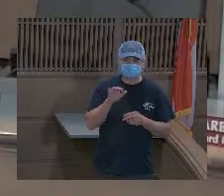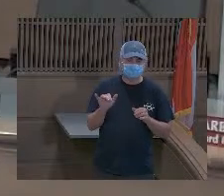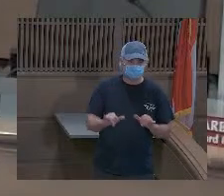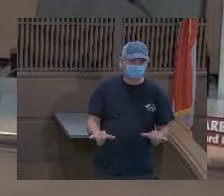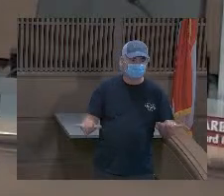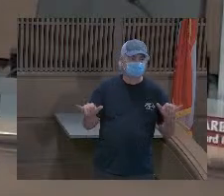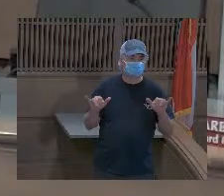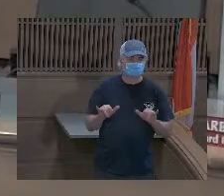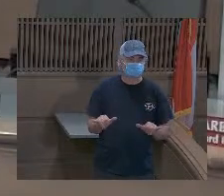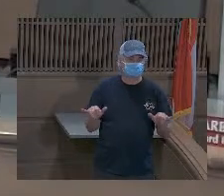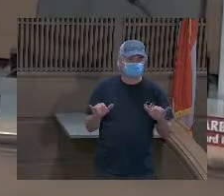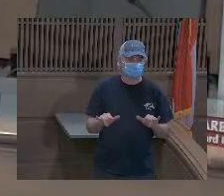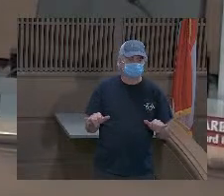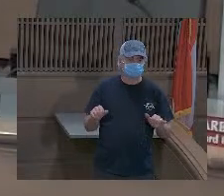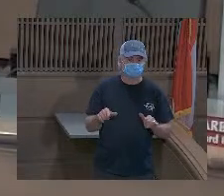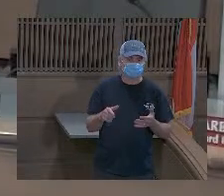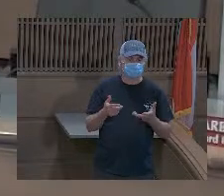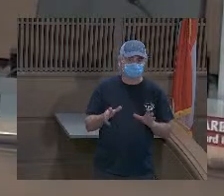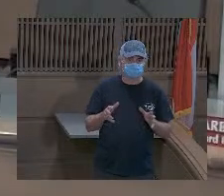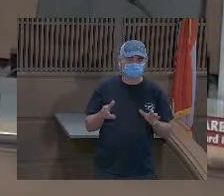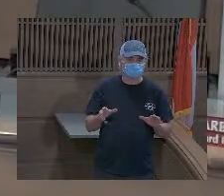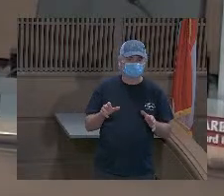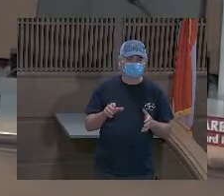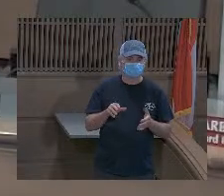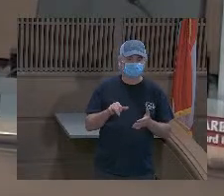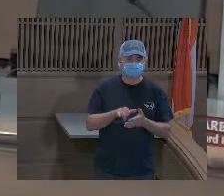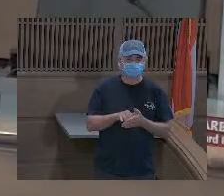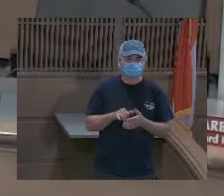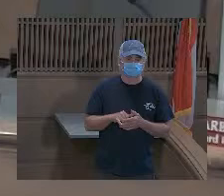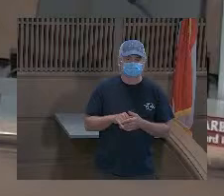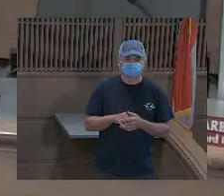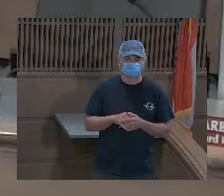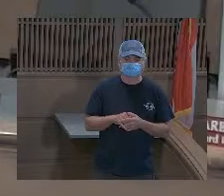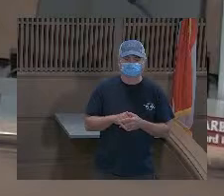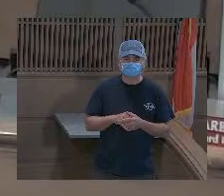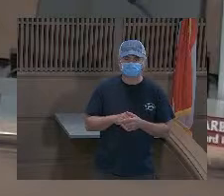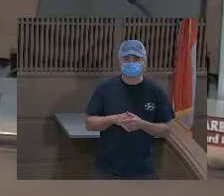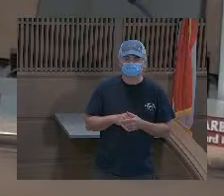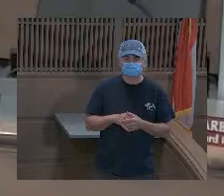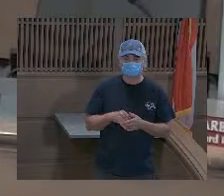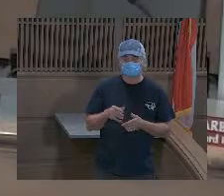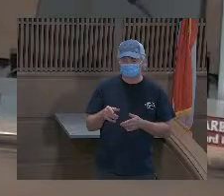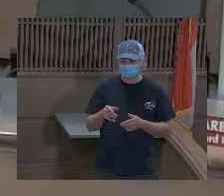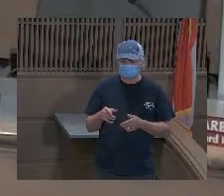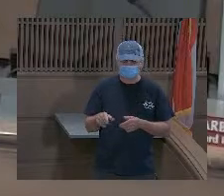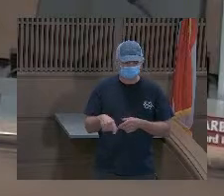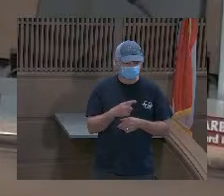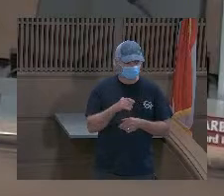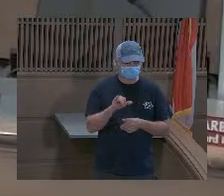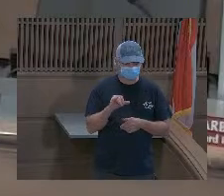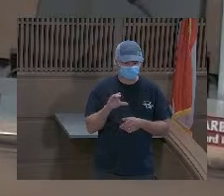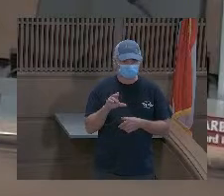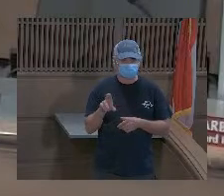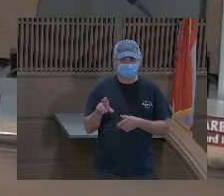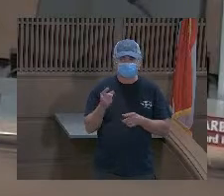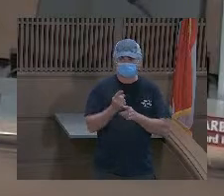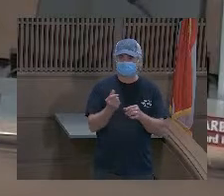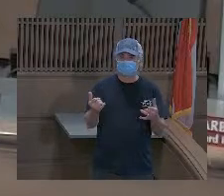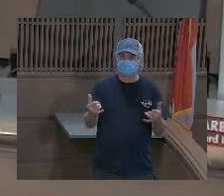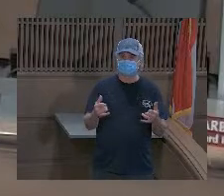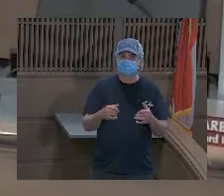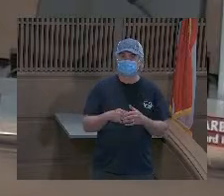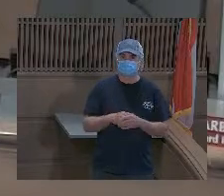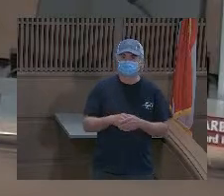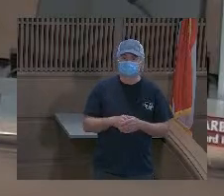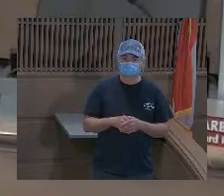not going to do it. Then I guarantee you, if you get a mic and go to the ICU unit right now, ICC unit right now, and get